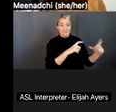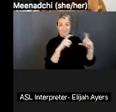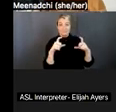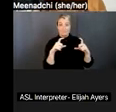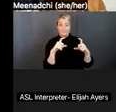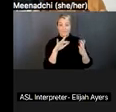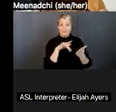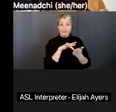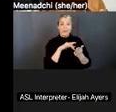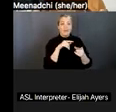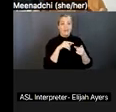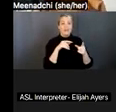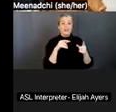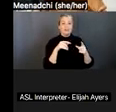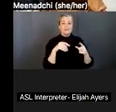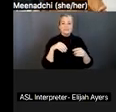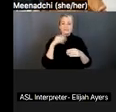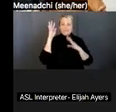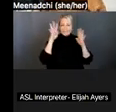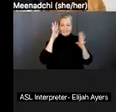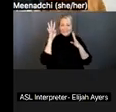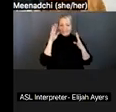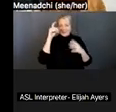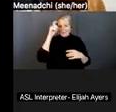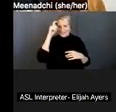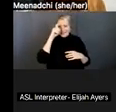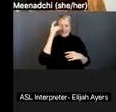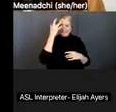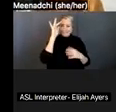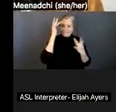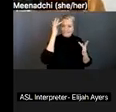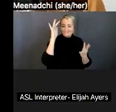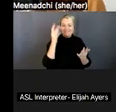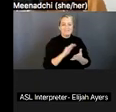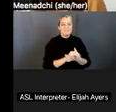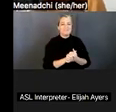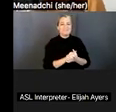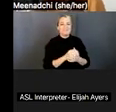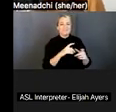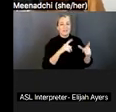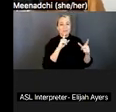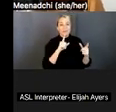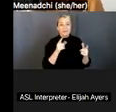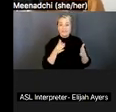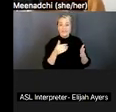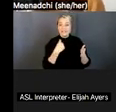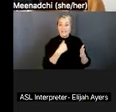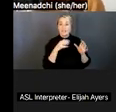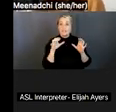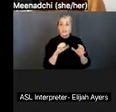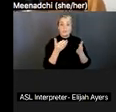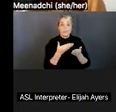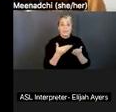creativity and all of the wisdom and genius that is within us. And then it really lets us do things